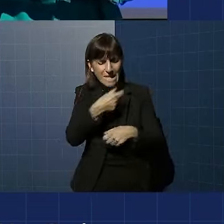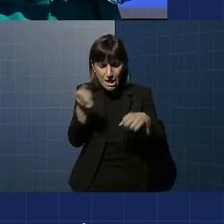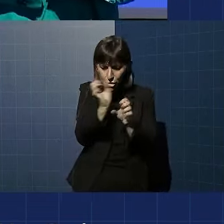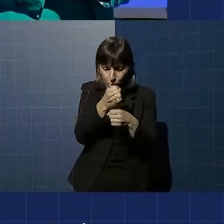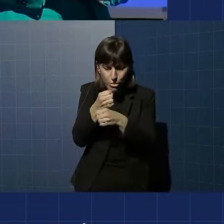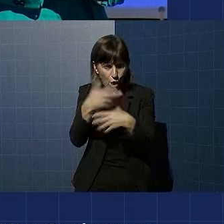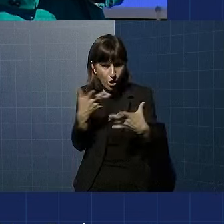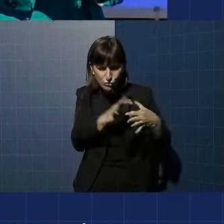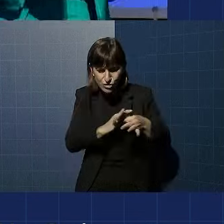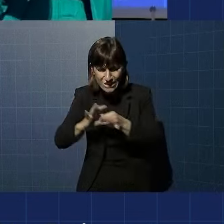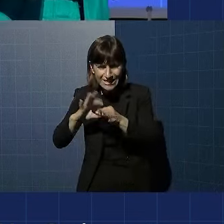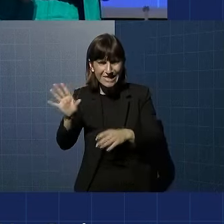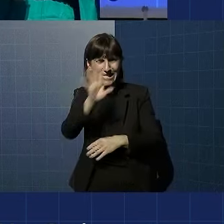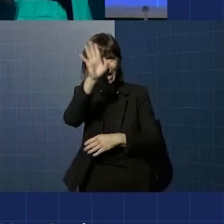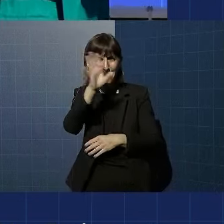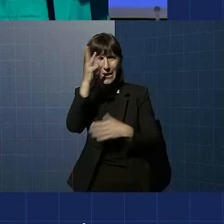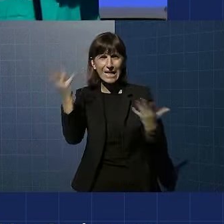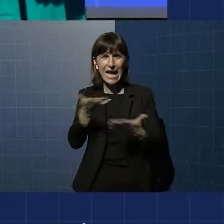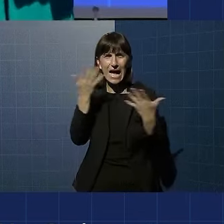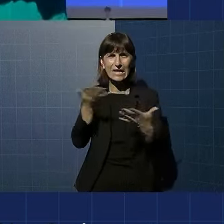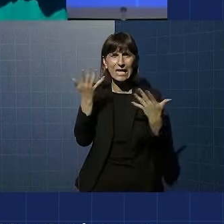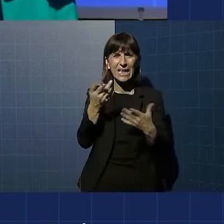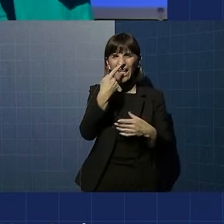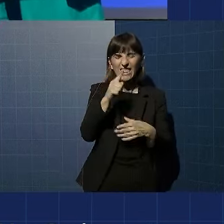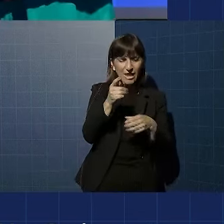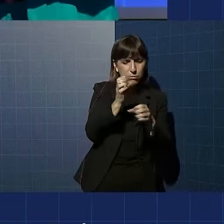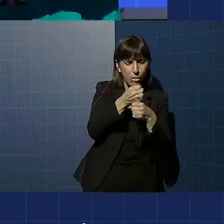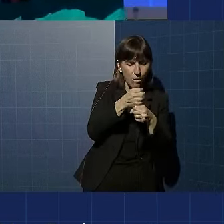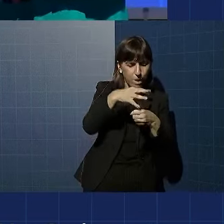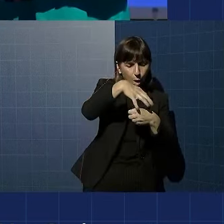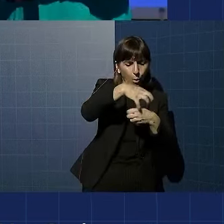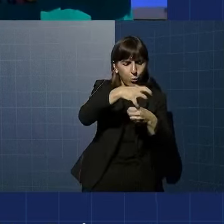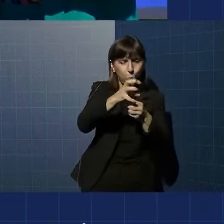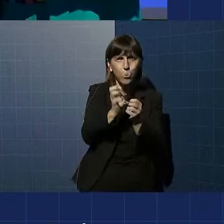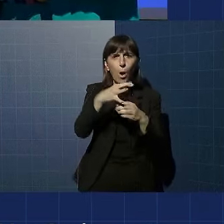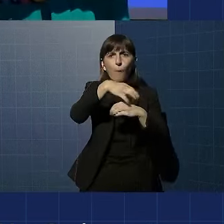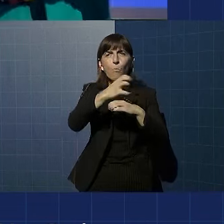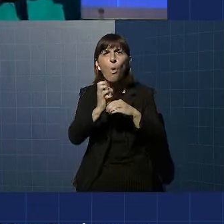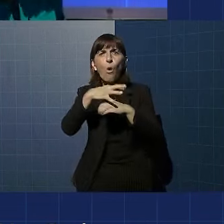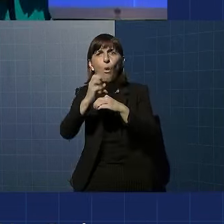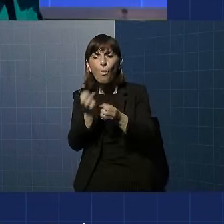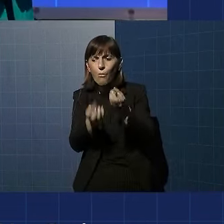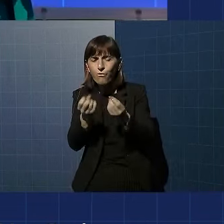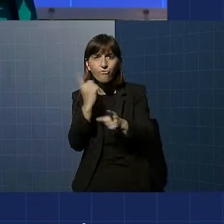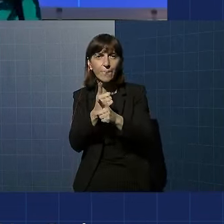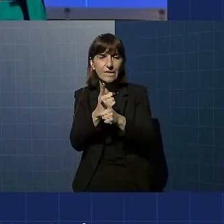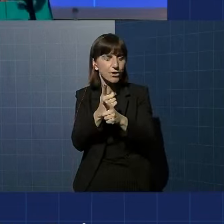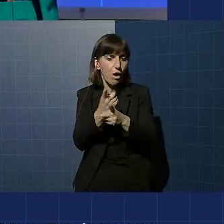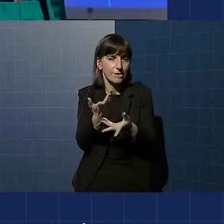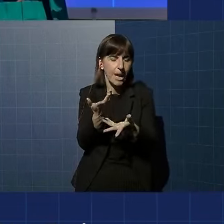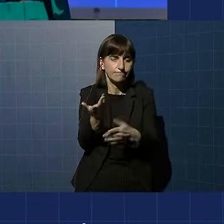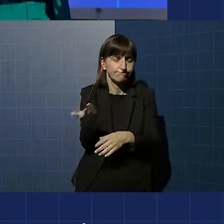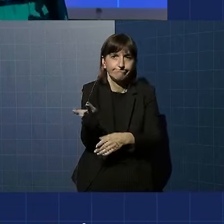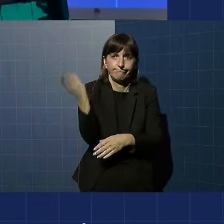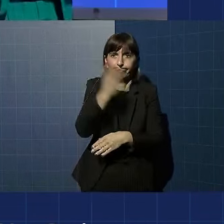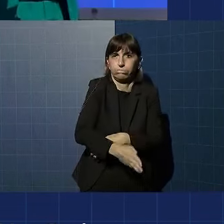need to counteract that as well. And then we look at medical capabilities, and that's really aiming at technologies to make